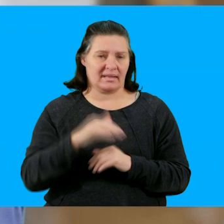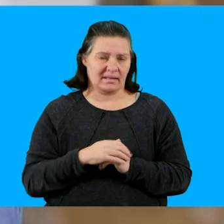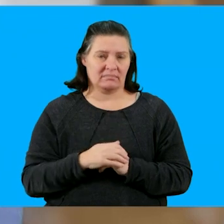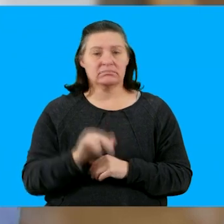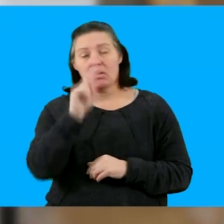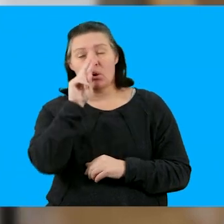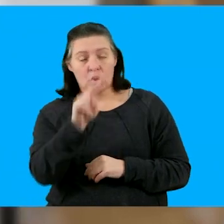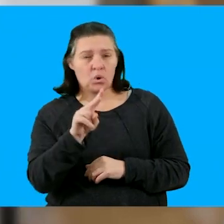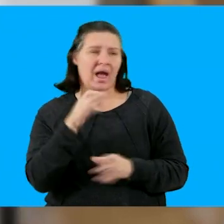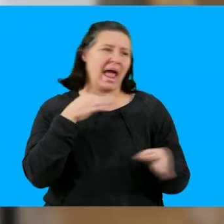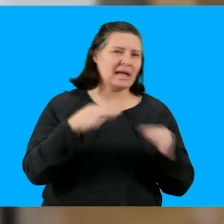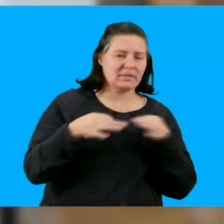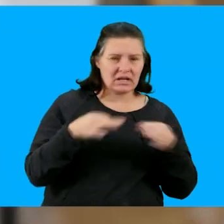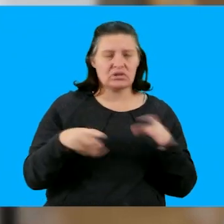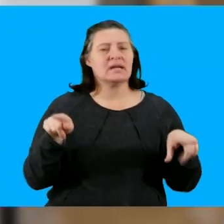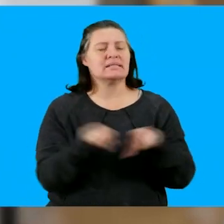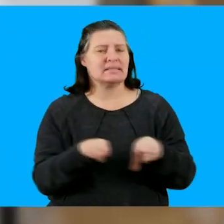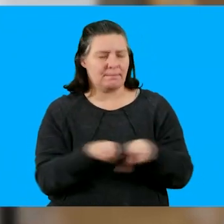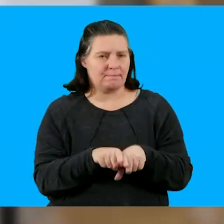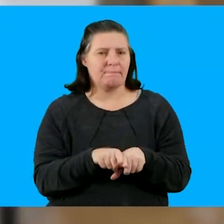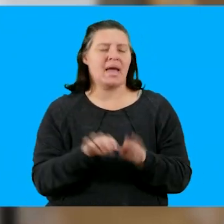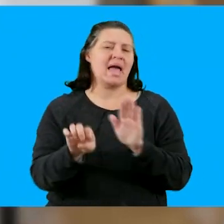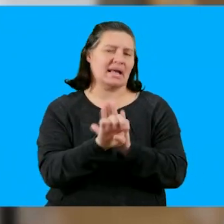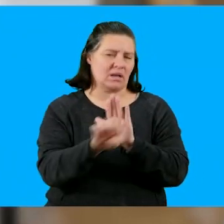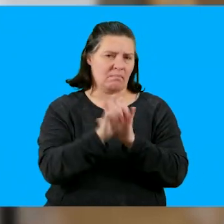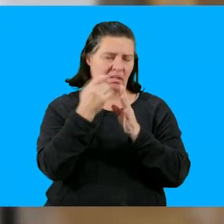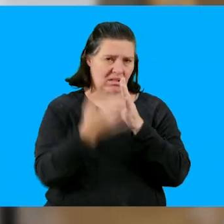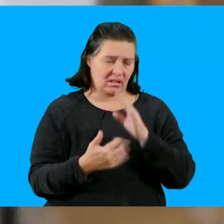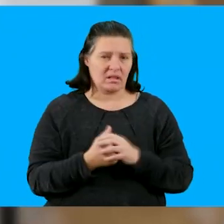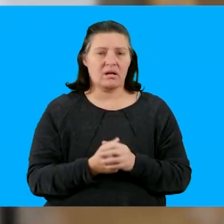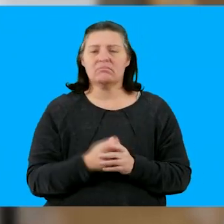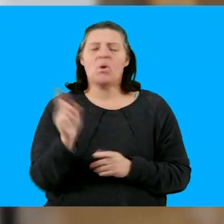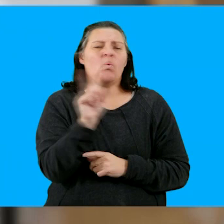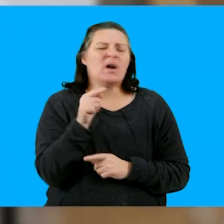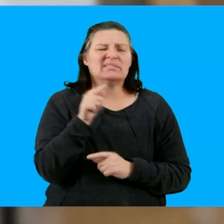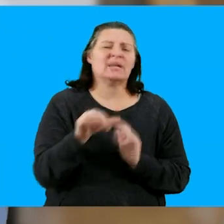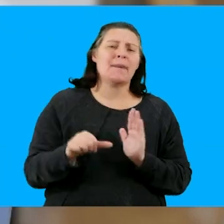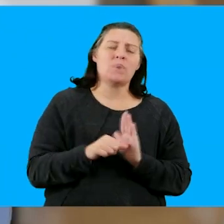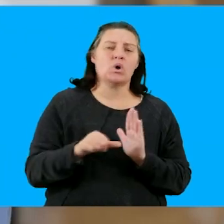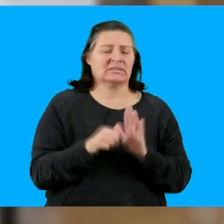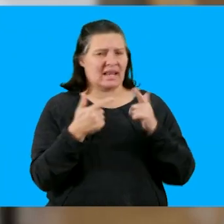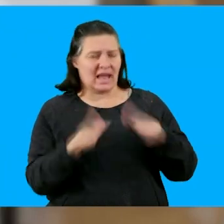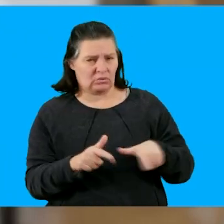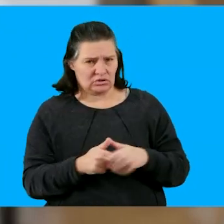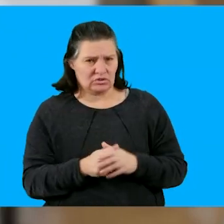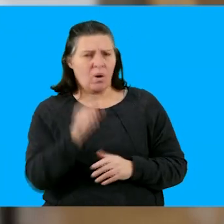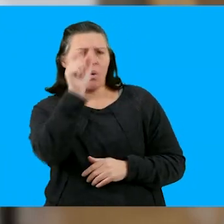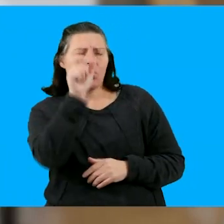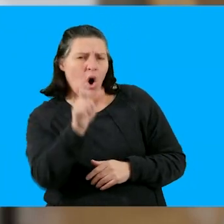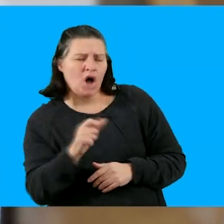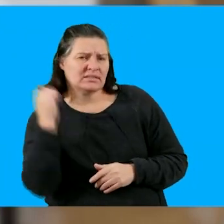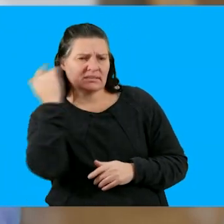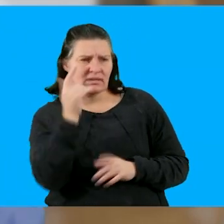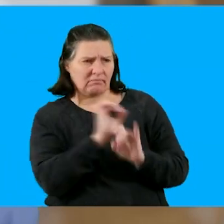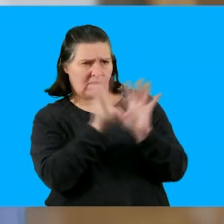banking. We've looked at some explanation as well as some examples. Now, what are the important language, the words that you should